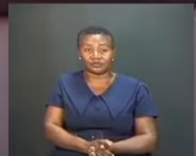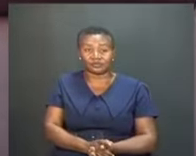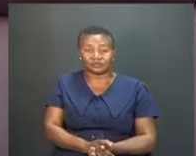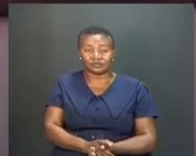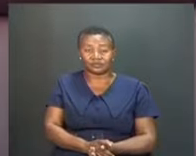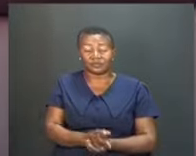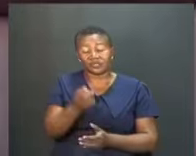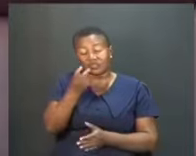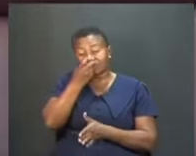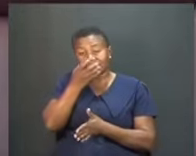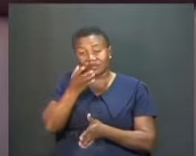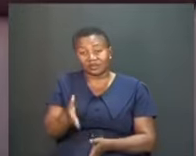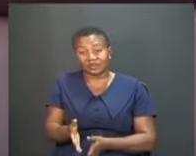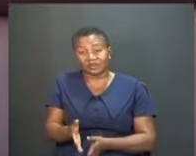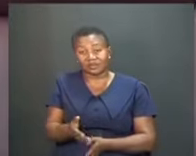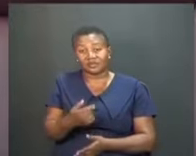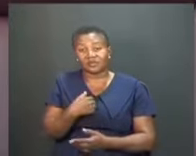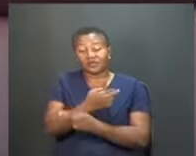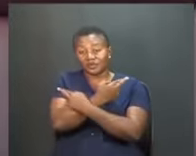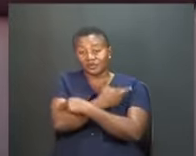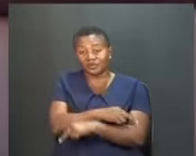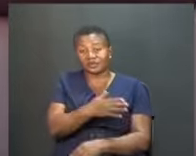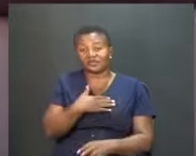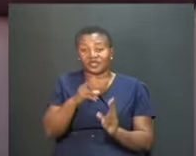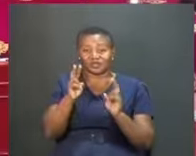Mr. Speaker, I rest my case there.